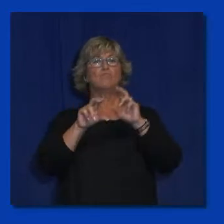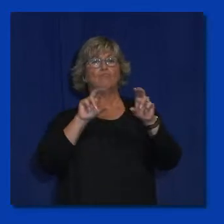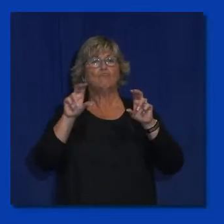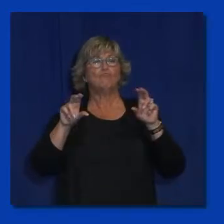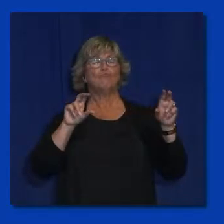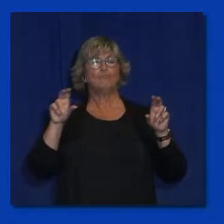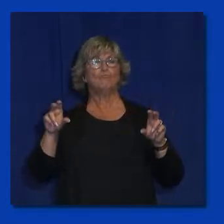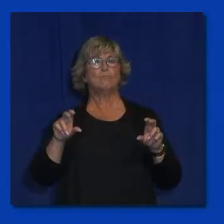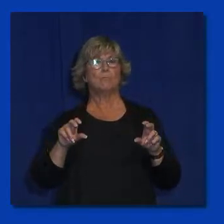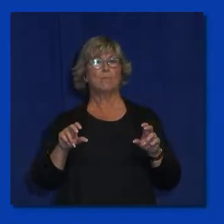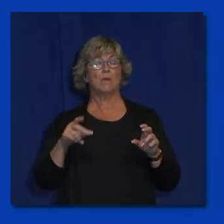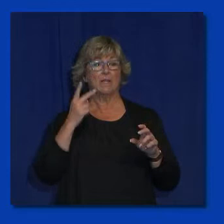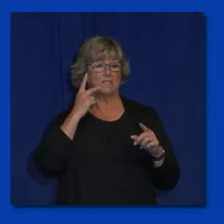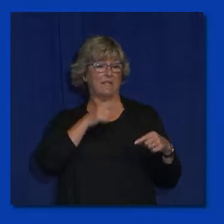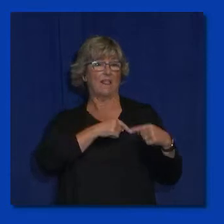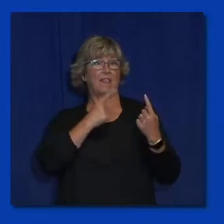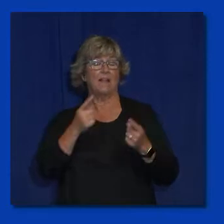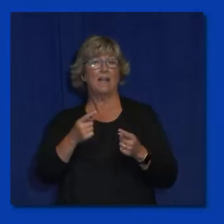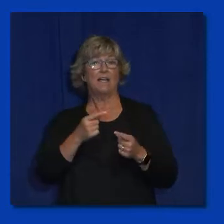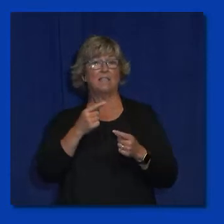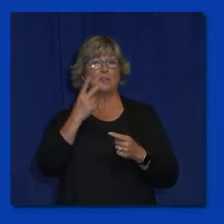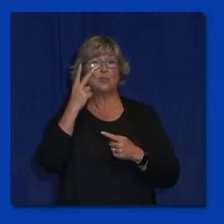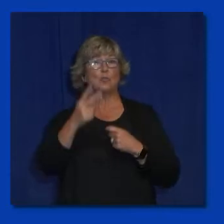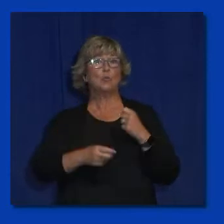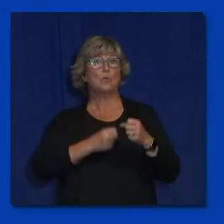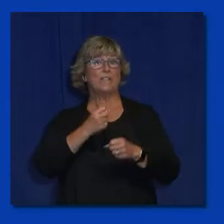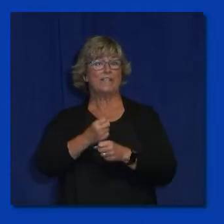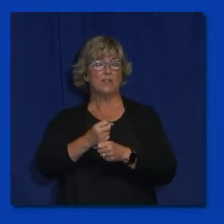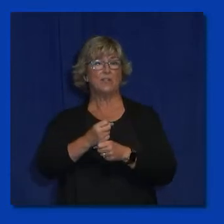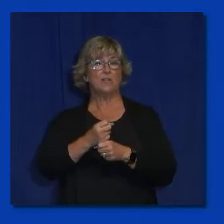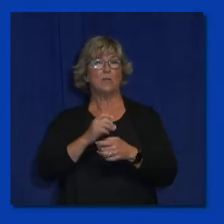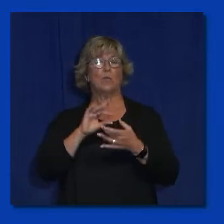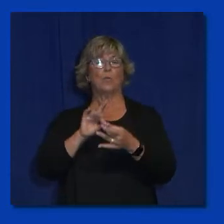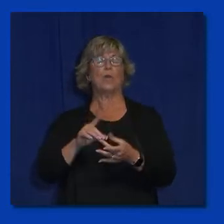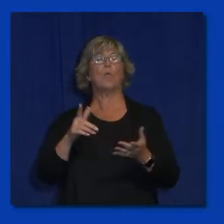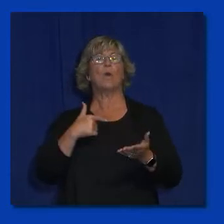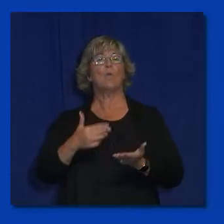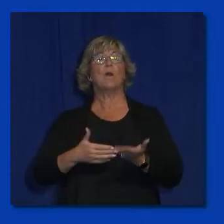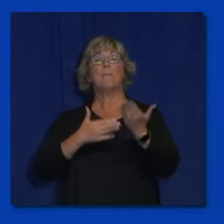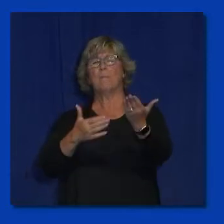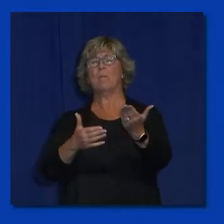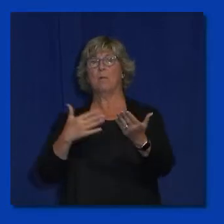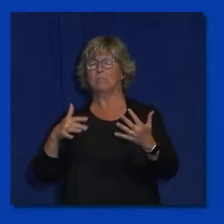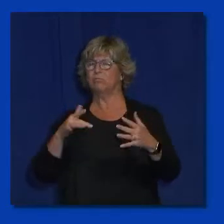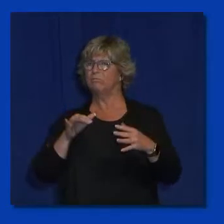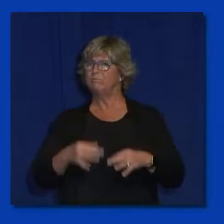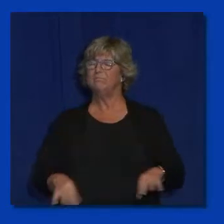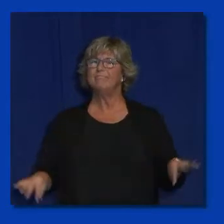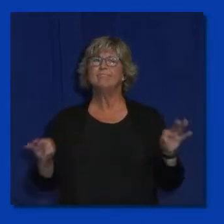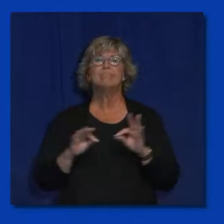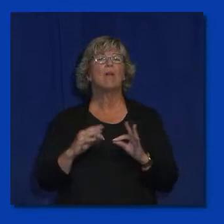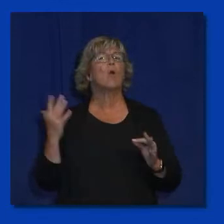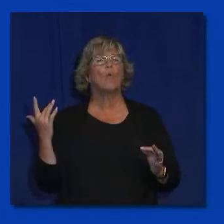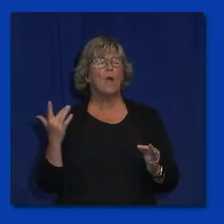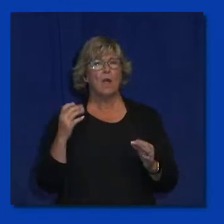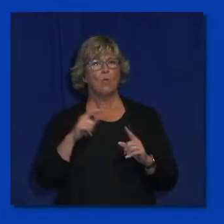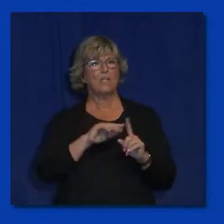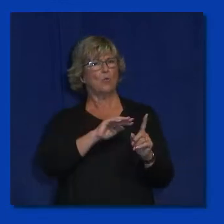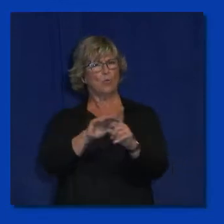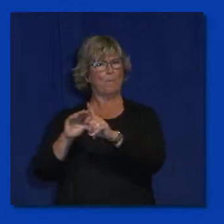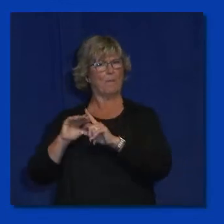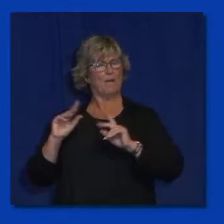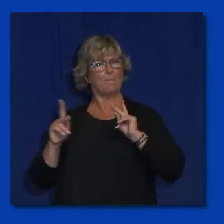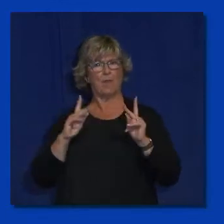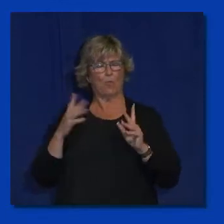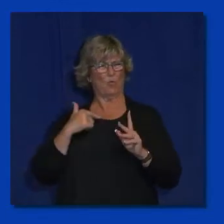two calendar years or 2 fiscal years in terms of what we're proposing. I think that's important, and that's something I want to remind people